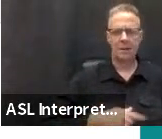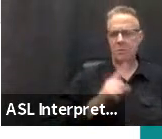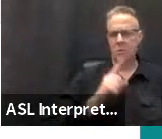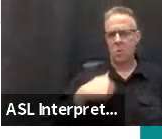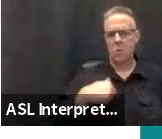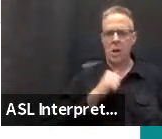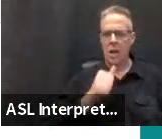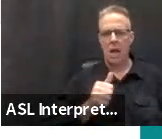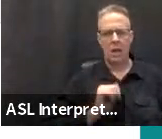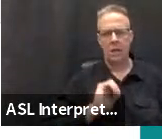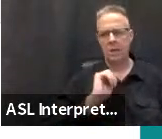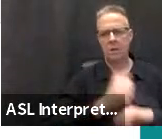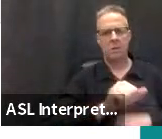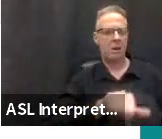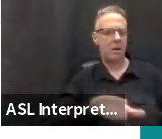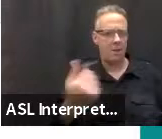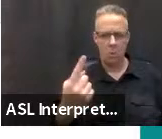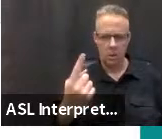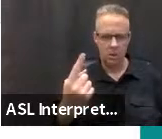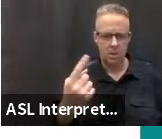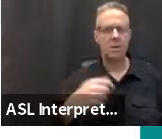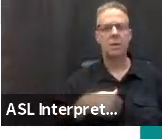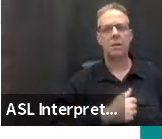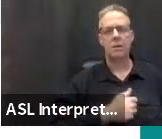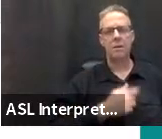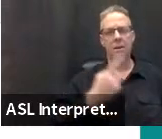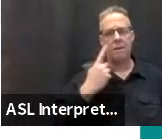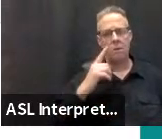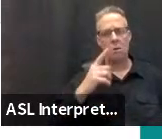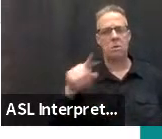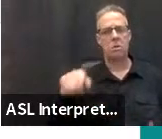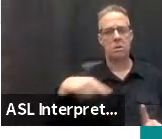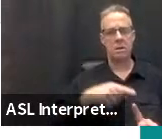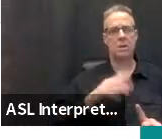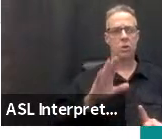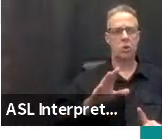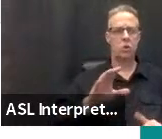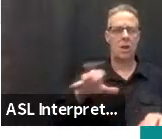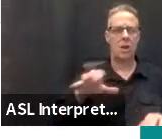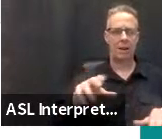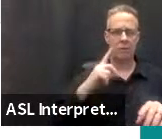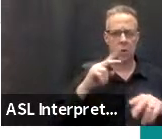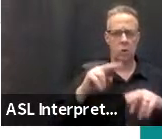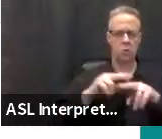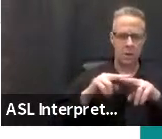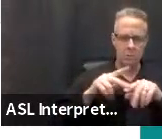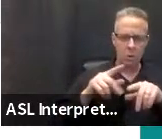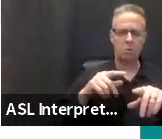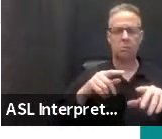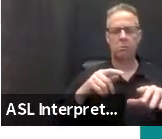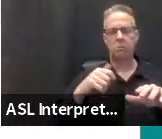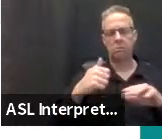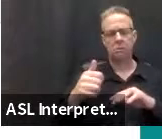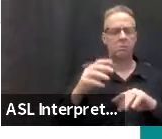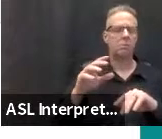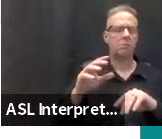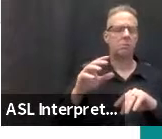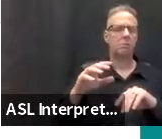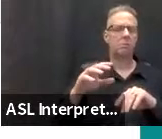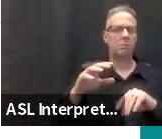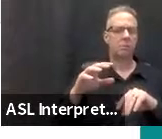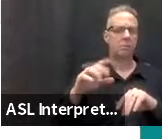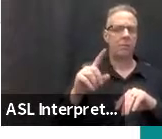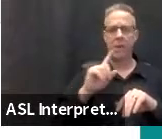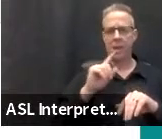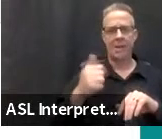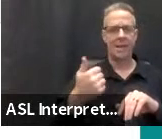drawbridge, and getting back to the active transport, which is, I'm trying to contain this, but do